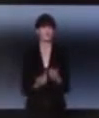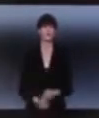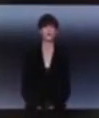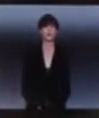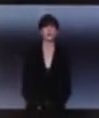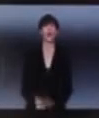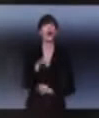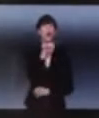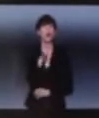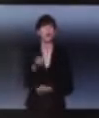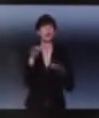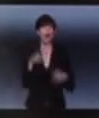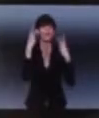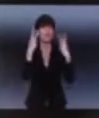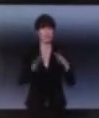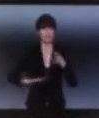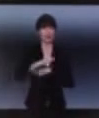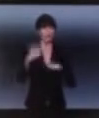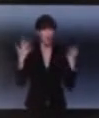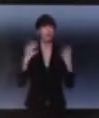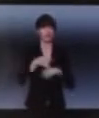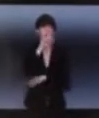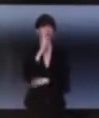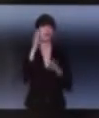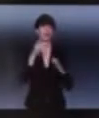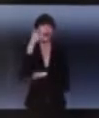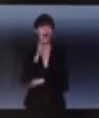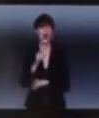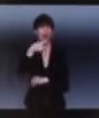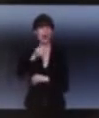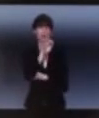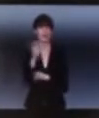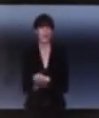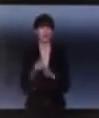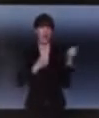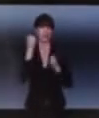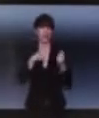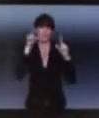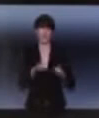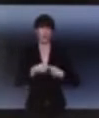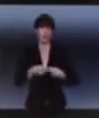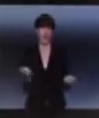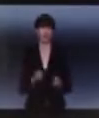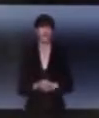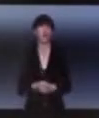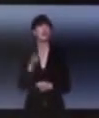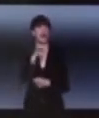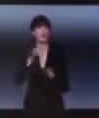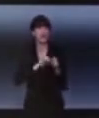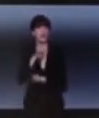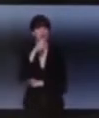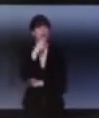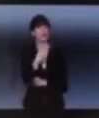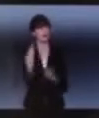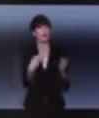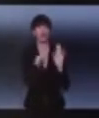Hello and welcome to our synchronization demo. My name is Christopher Quinn from THM, and today we want to show you our synchronization solution for the